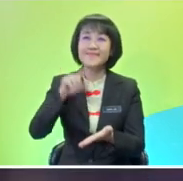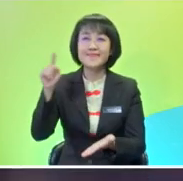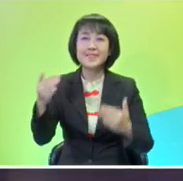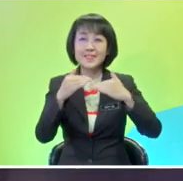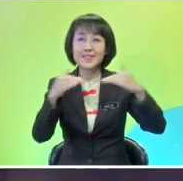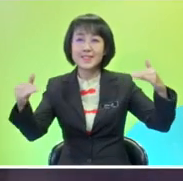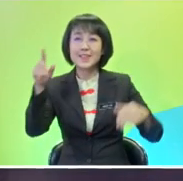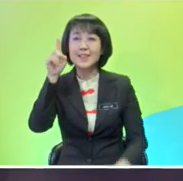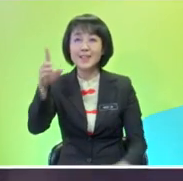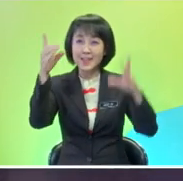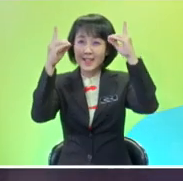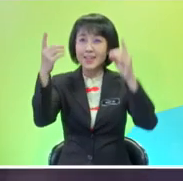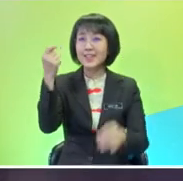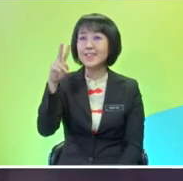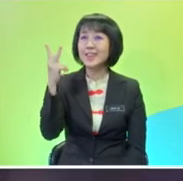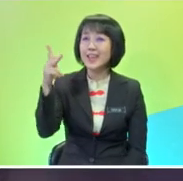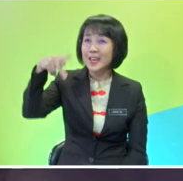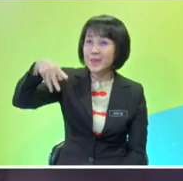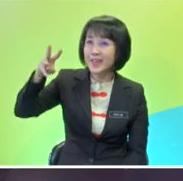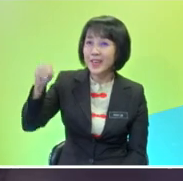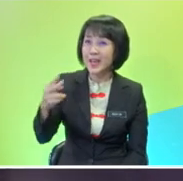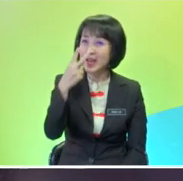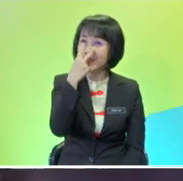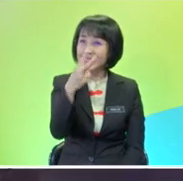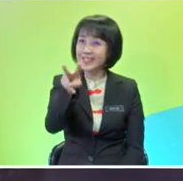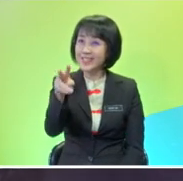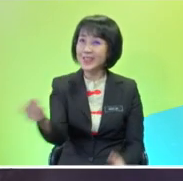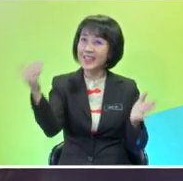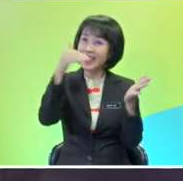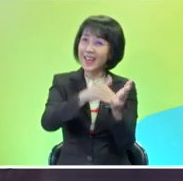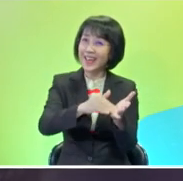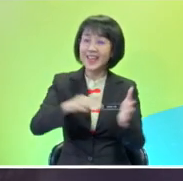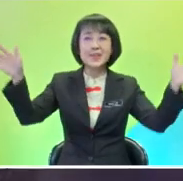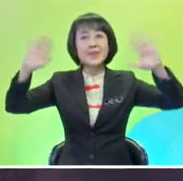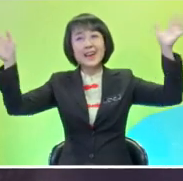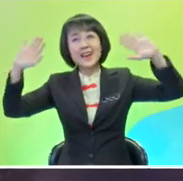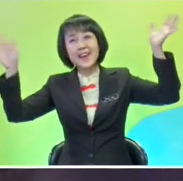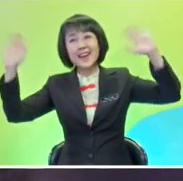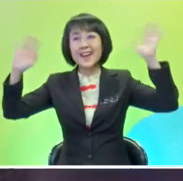EduwebTV KPM. We hope to see you soon next time. Bye!